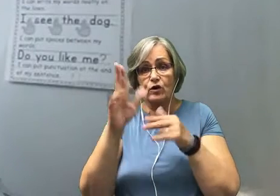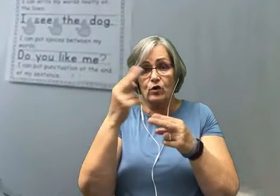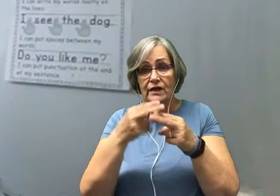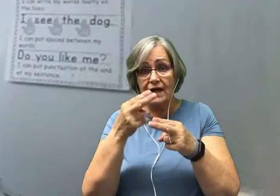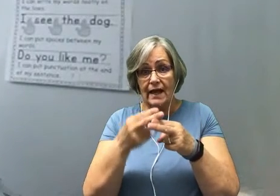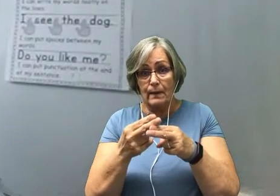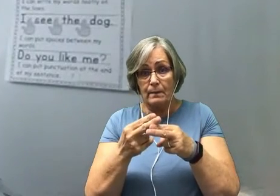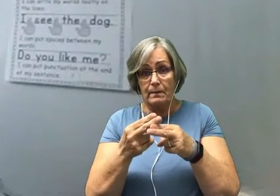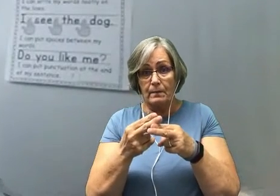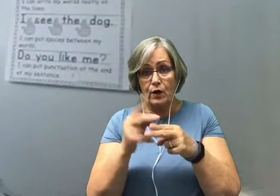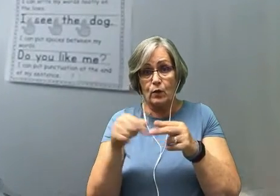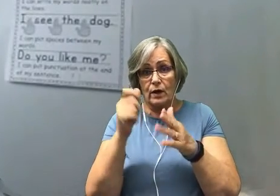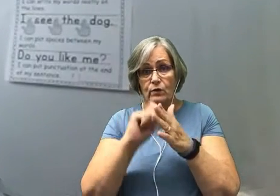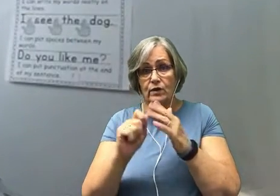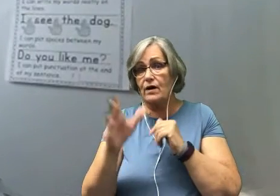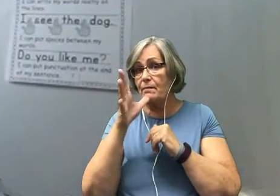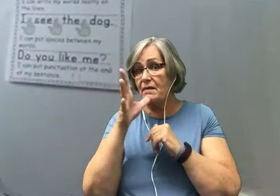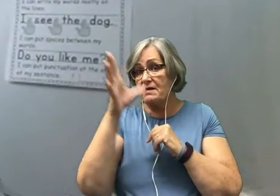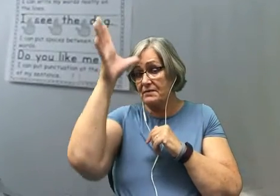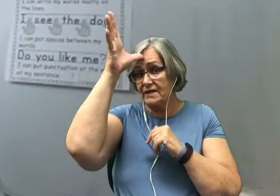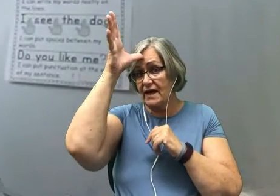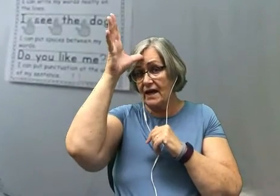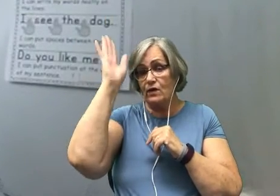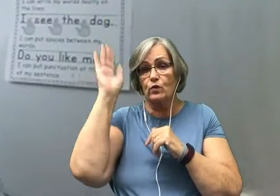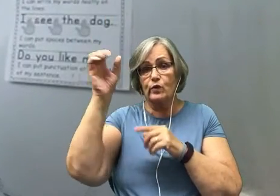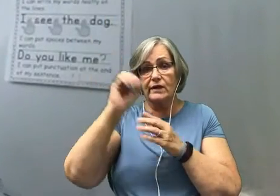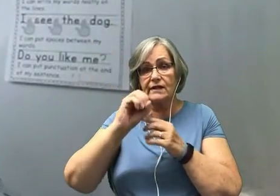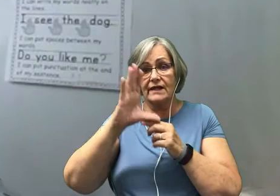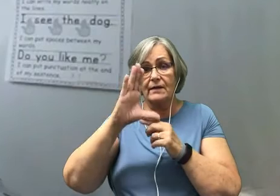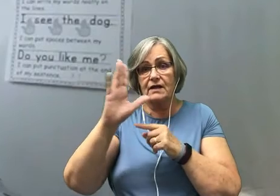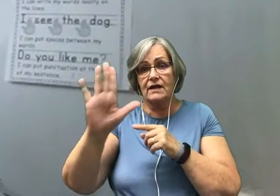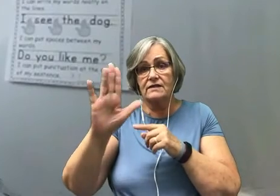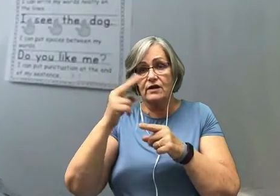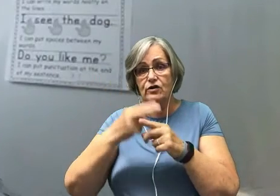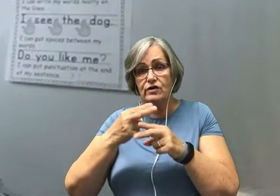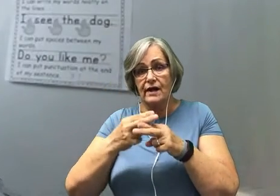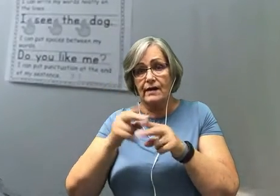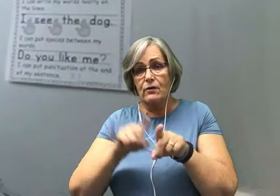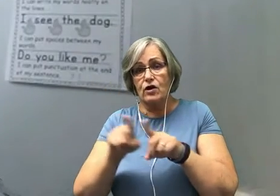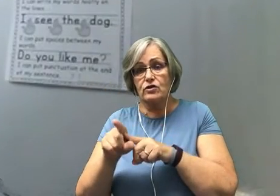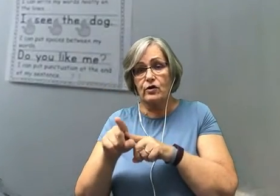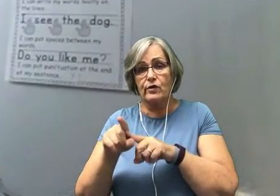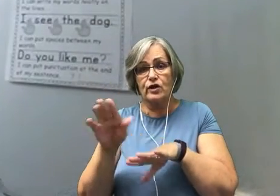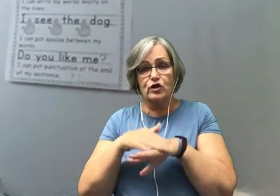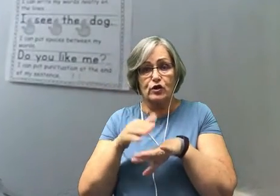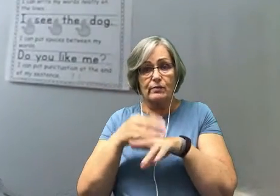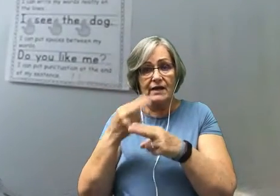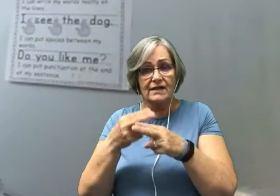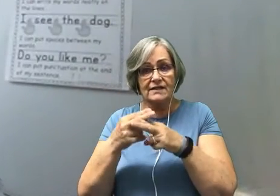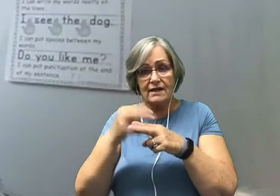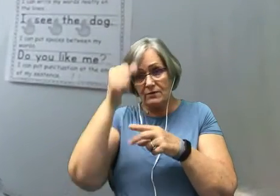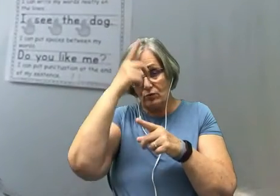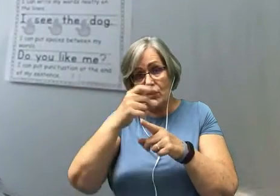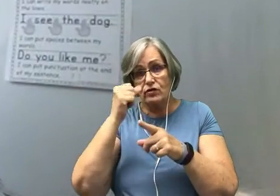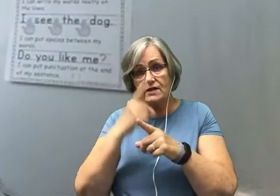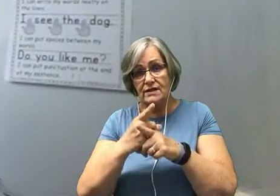your name. Okay, when we write mom or dad, we're going to capitalize their name. When we would write our pets'